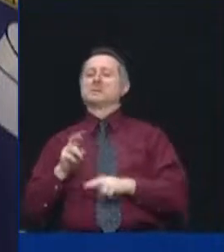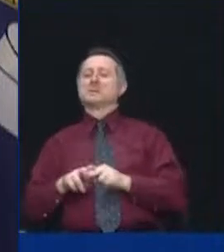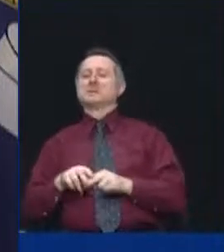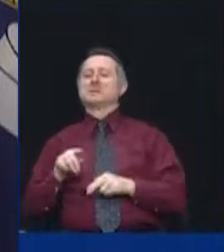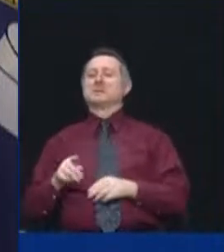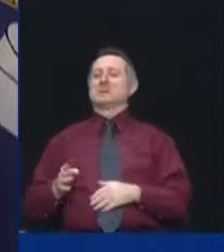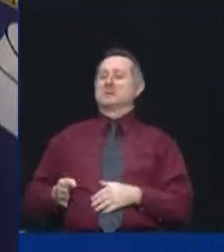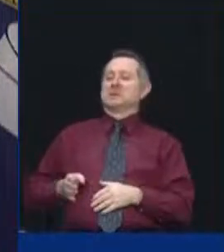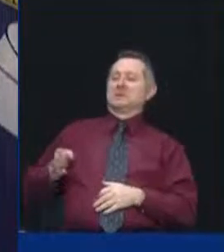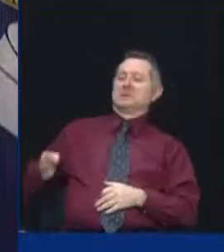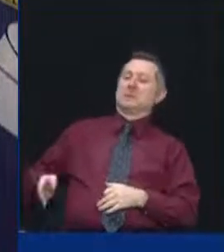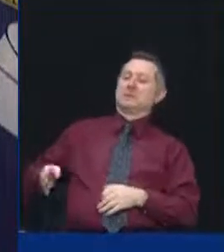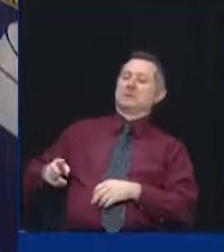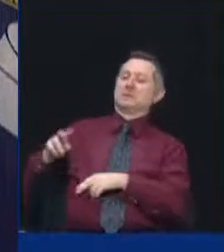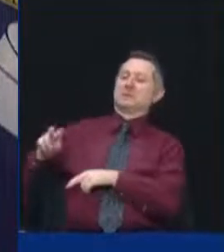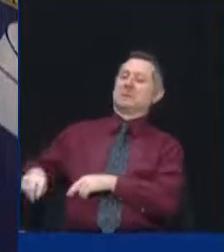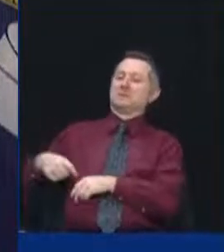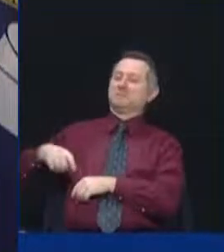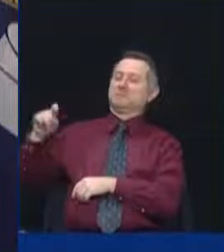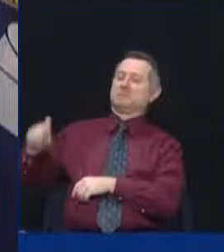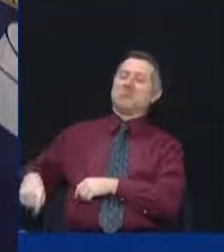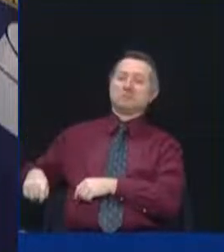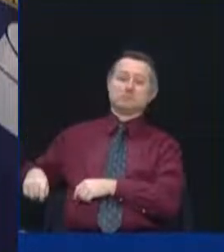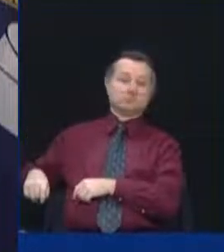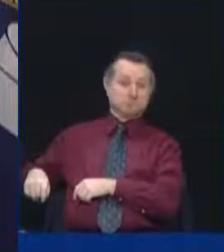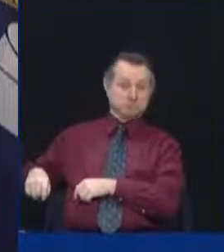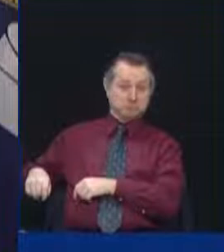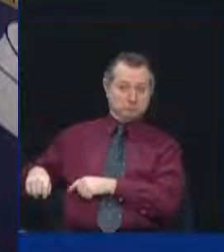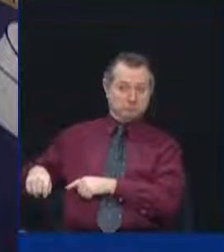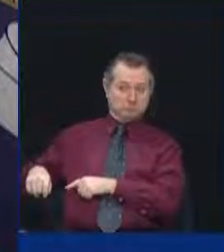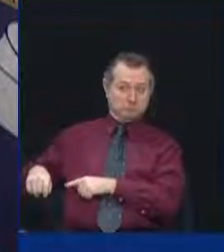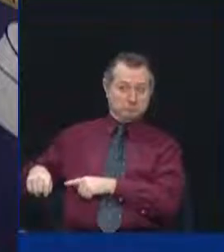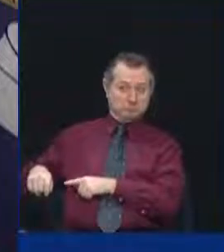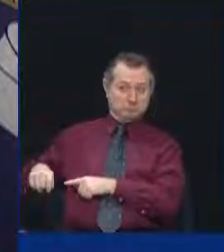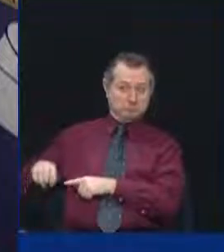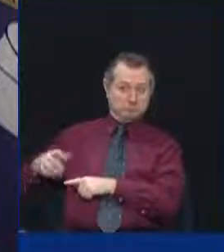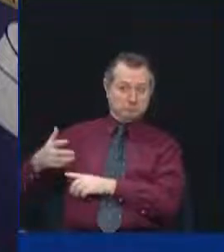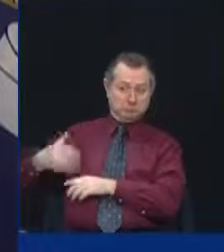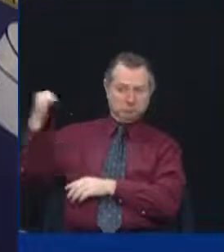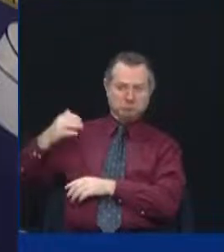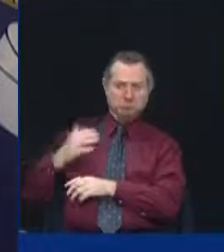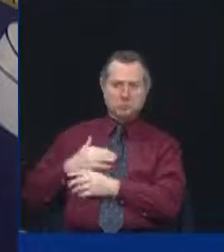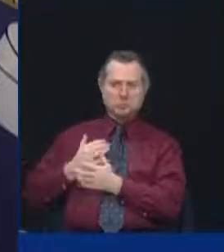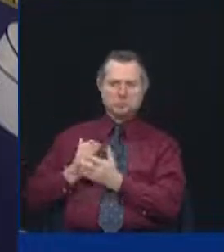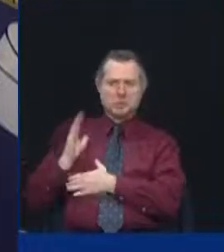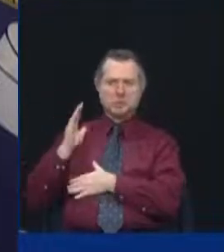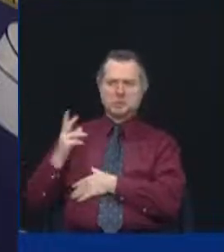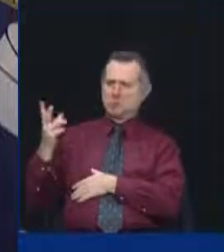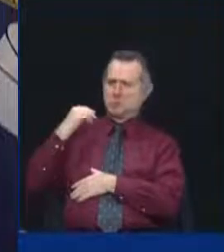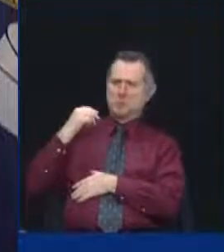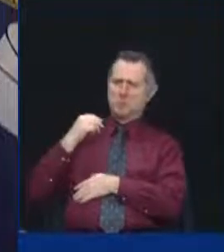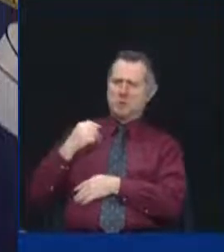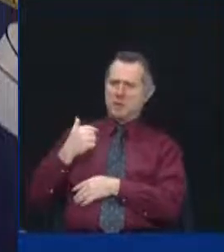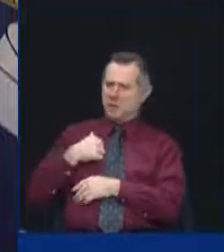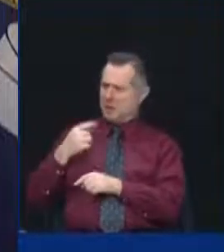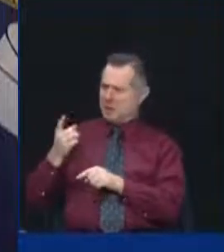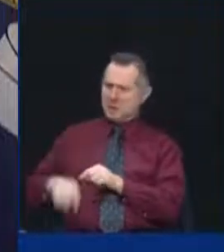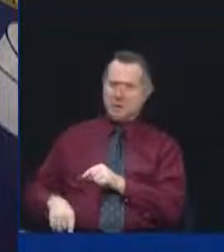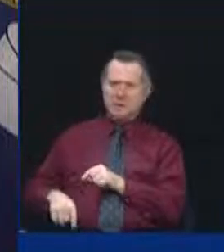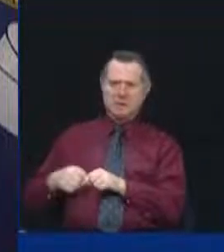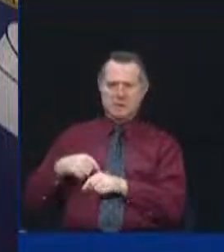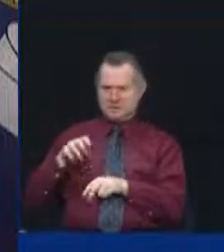me, and you're infringing on my right by not allowing me to sit next to someone.